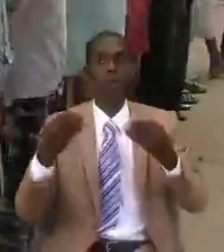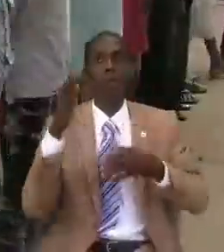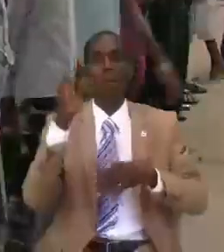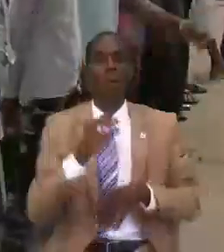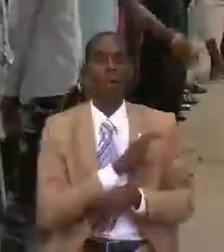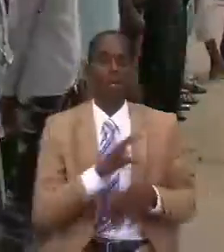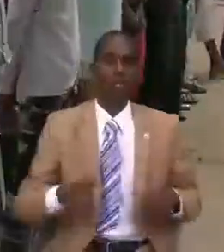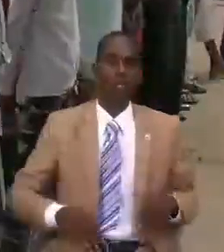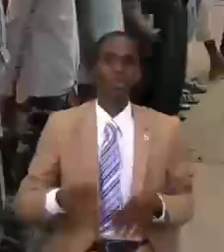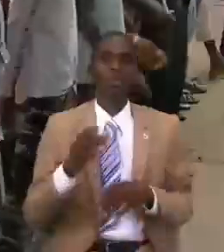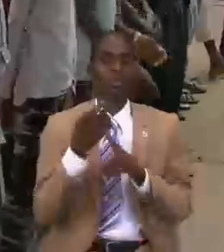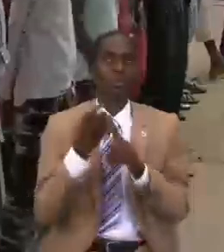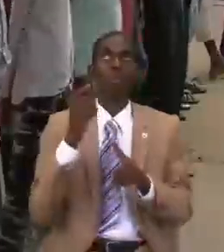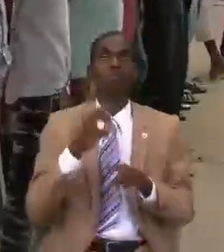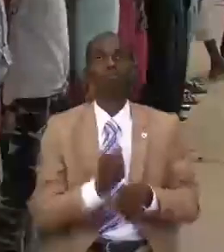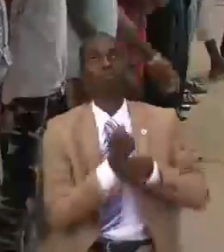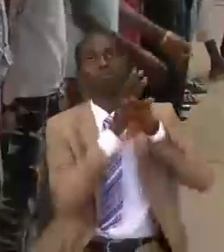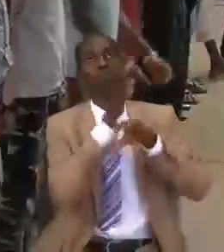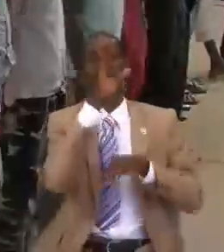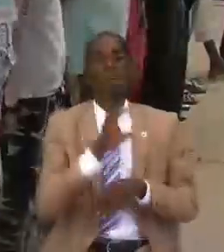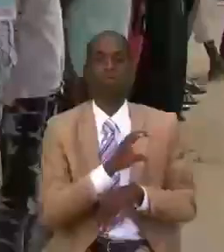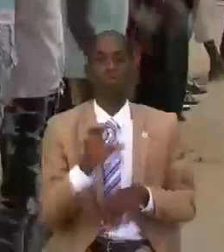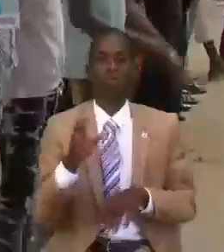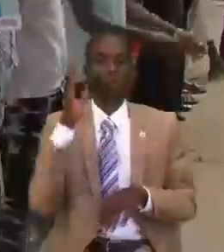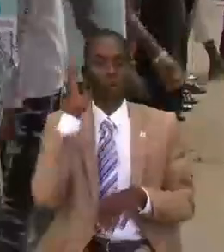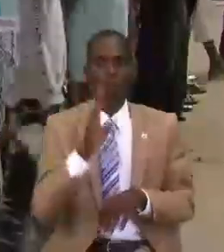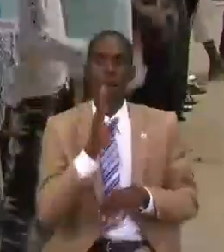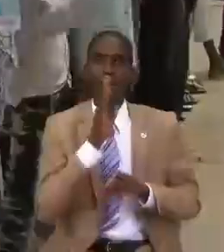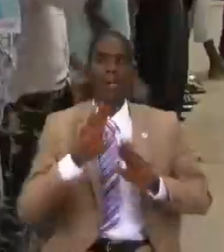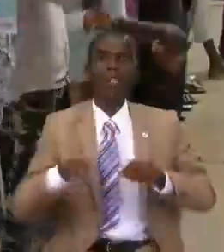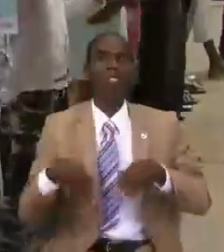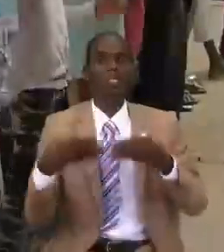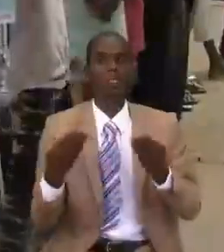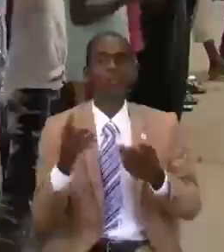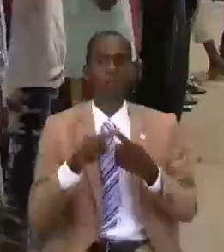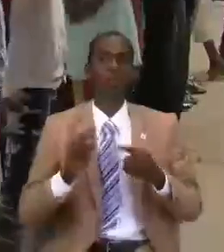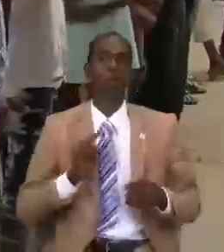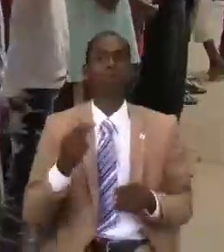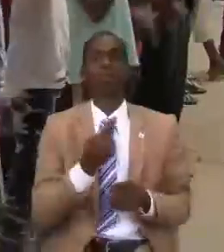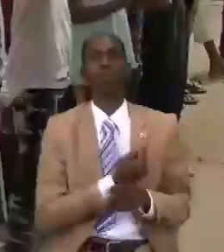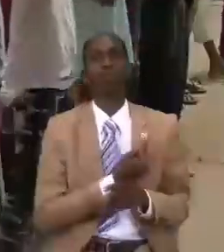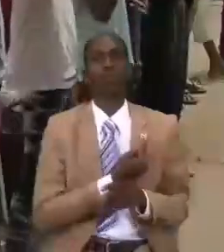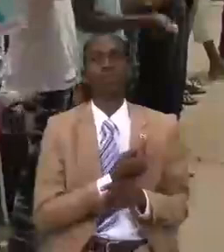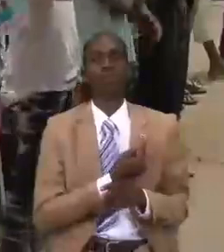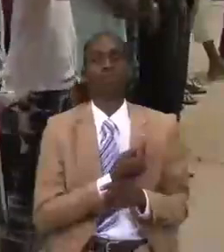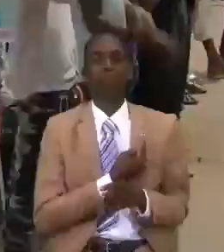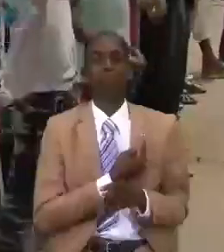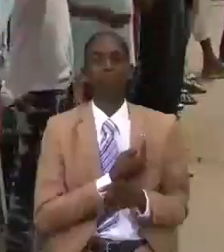will be given to us, laid to our record.